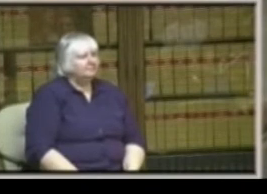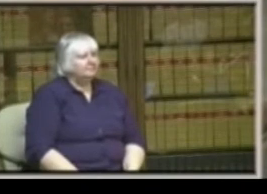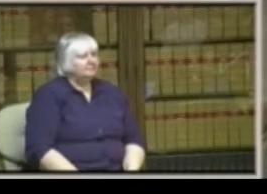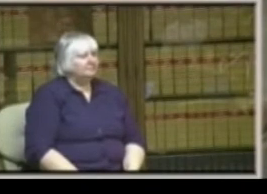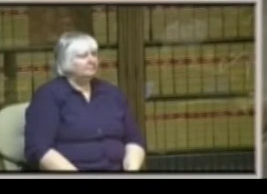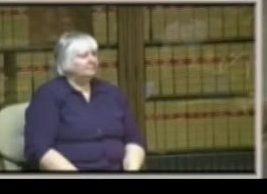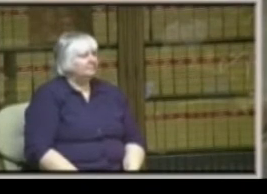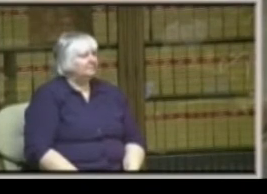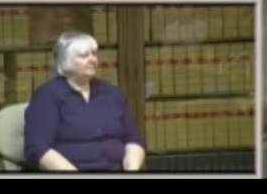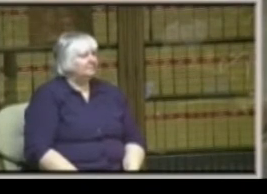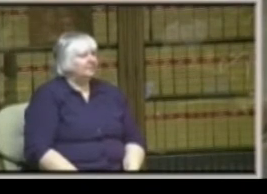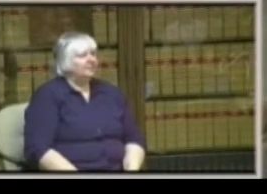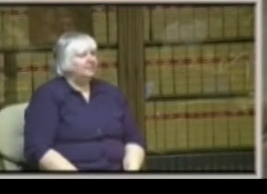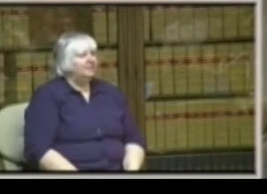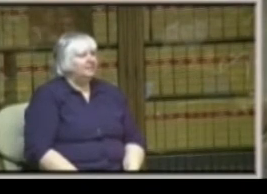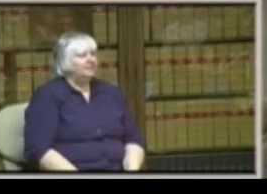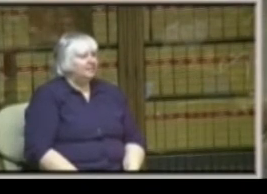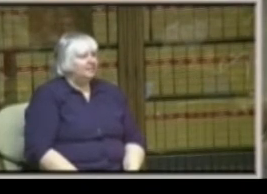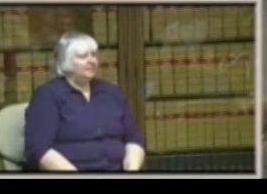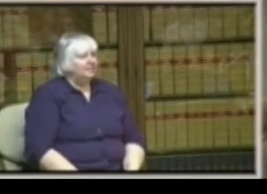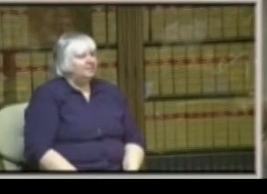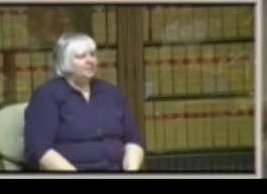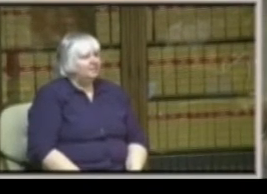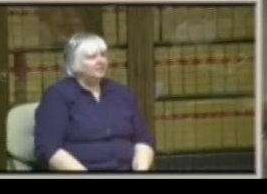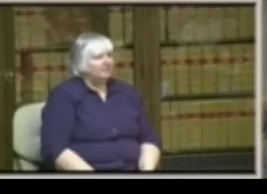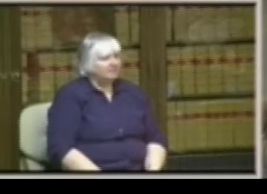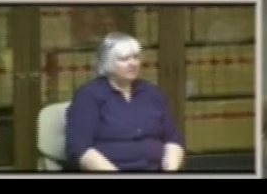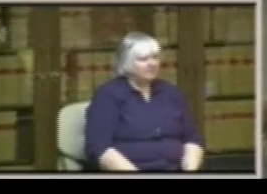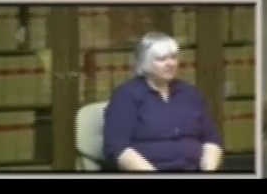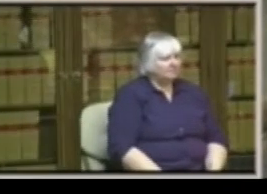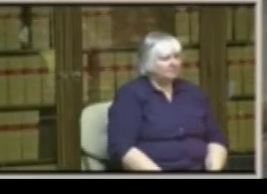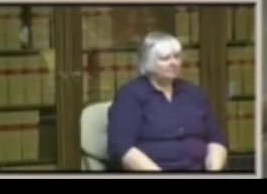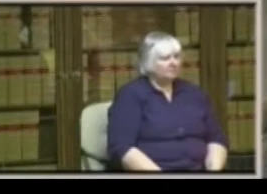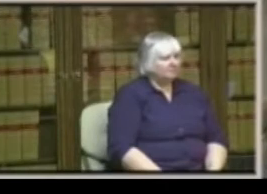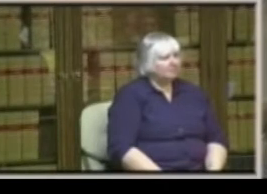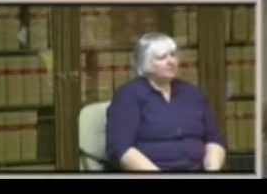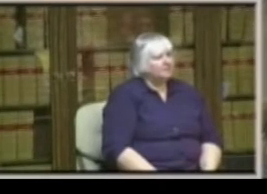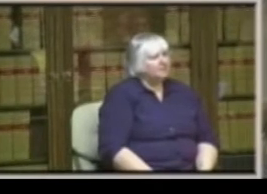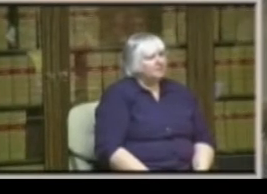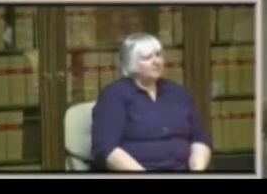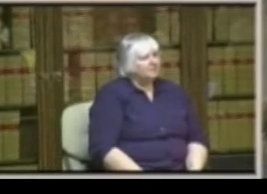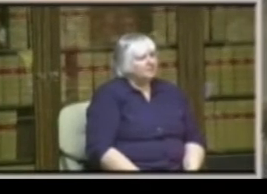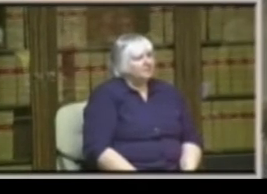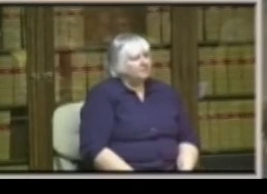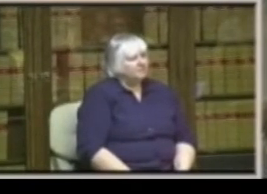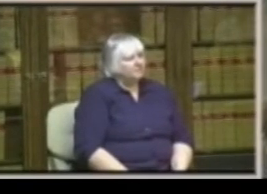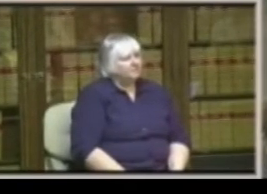I know there are 2 people here from ODE, and I thank them for coming.